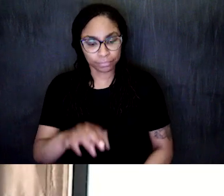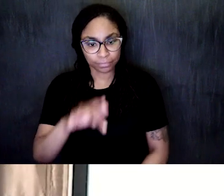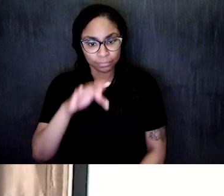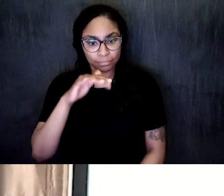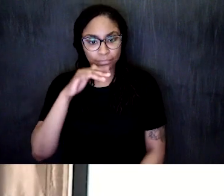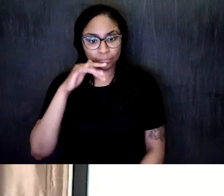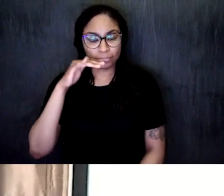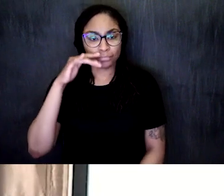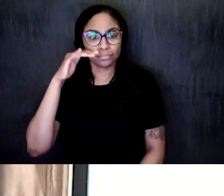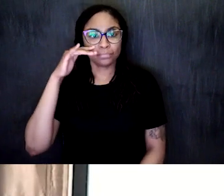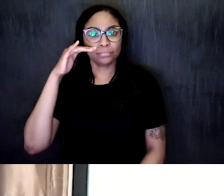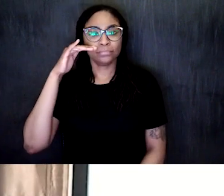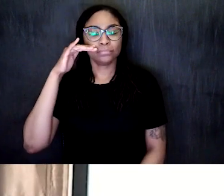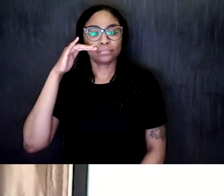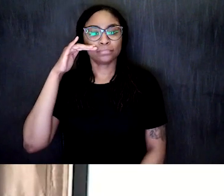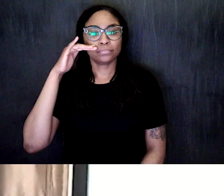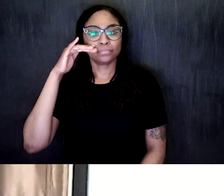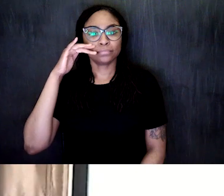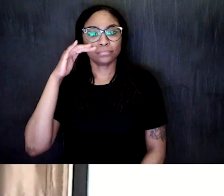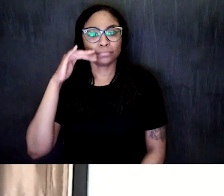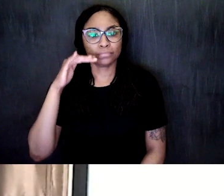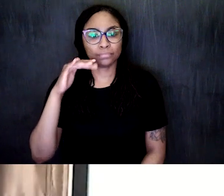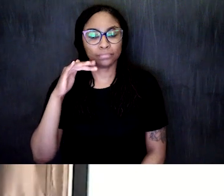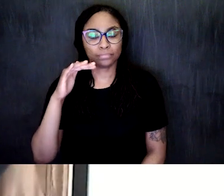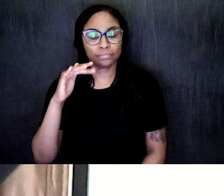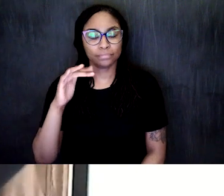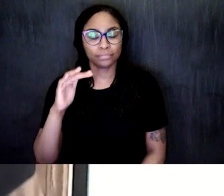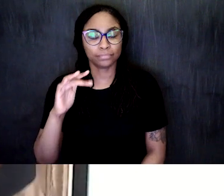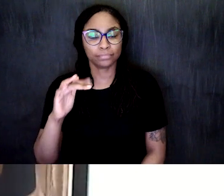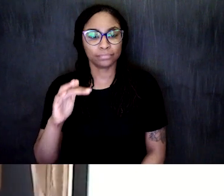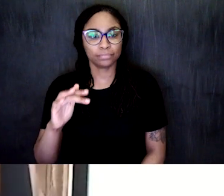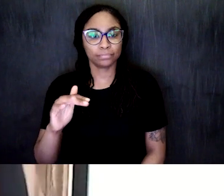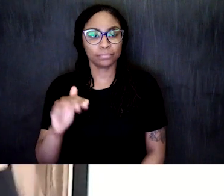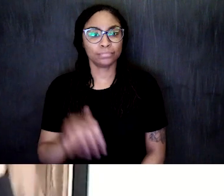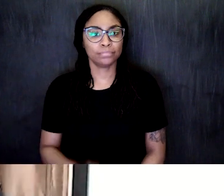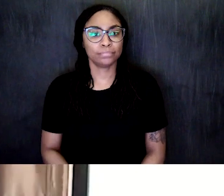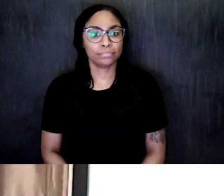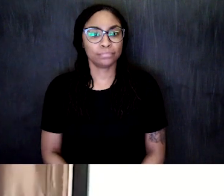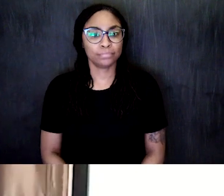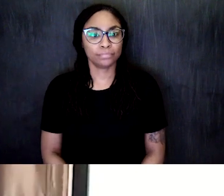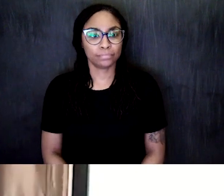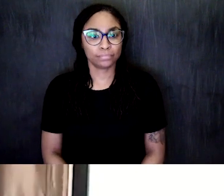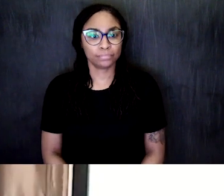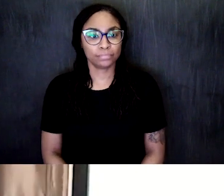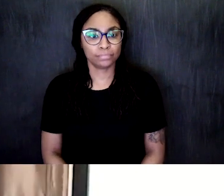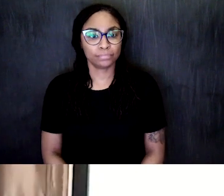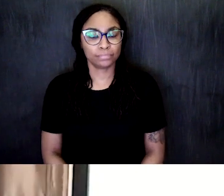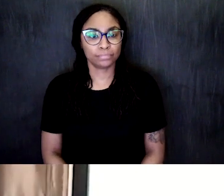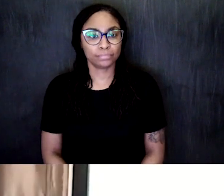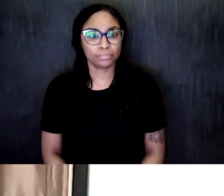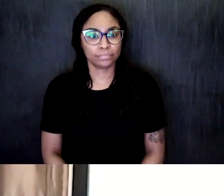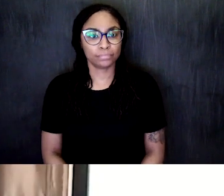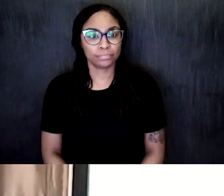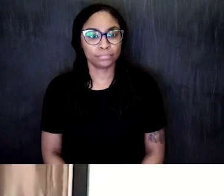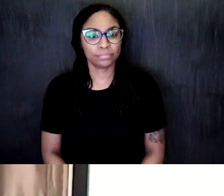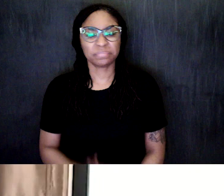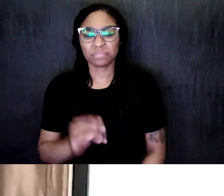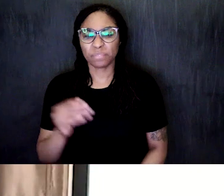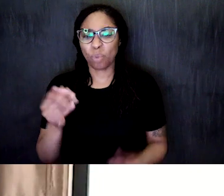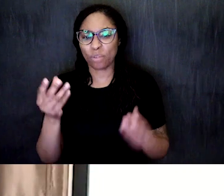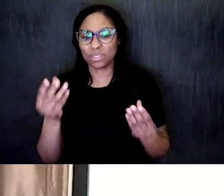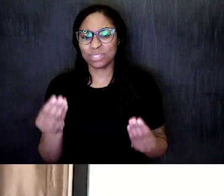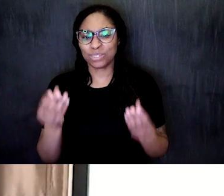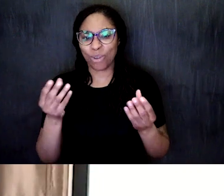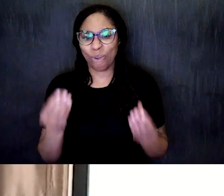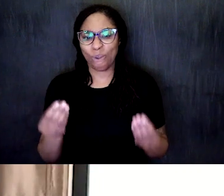One more breath in, and a little differently, let's let everything kind of melt down. And soft grip on the strap. It could just